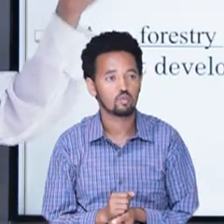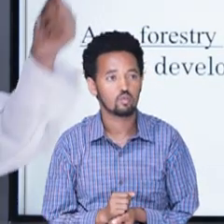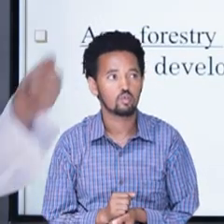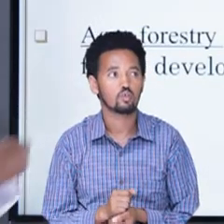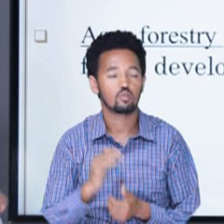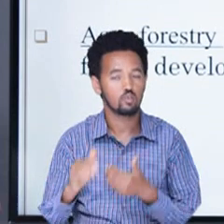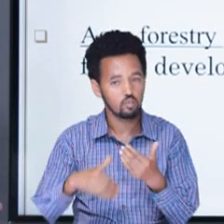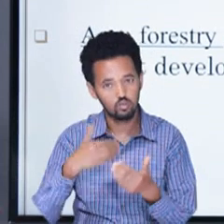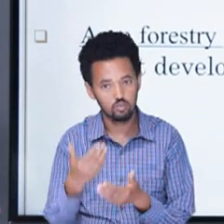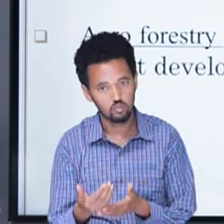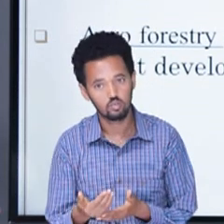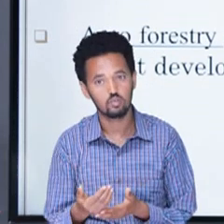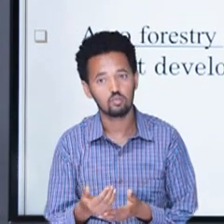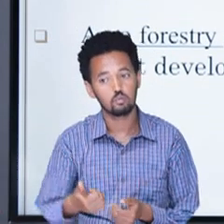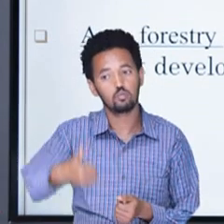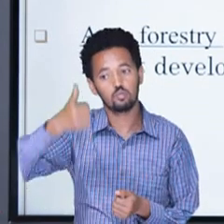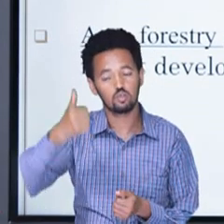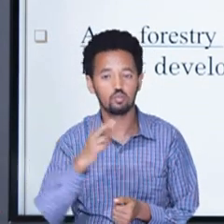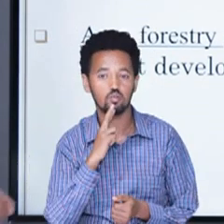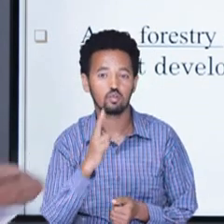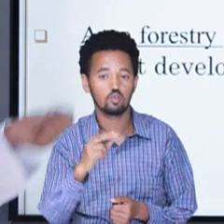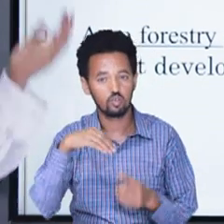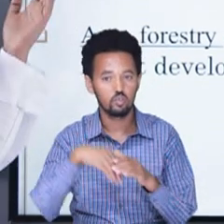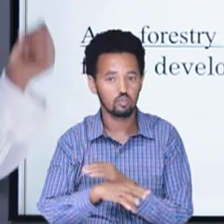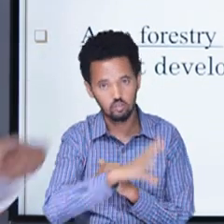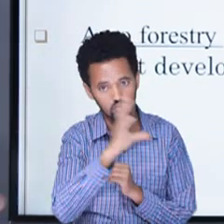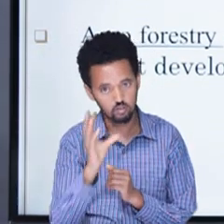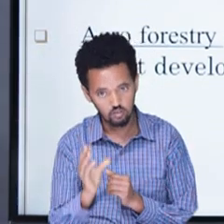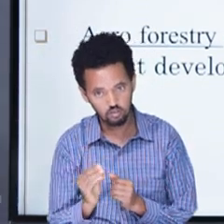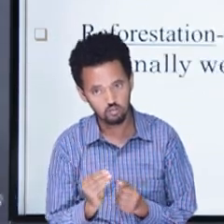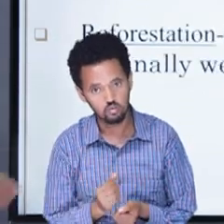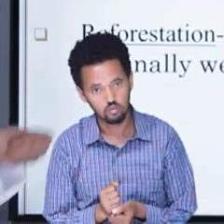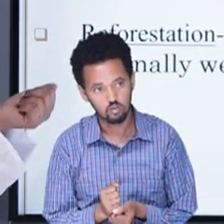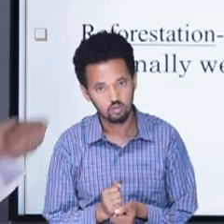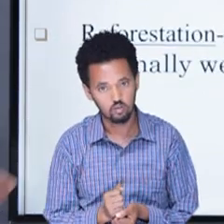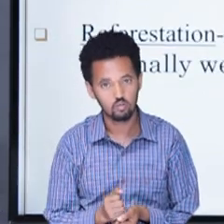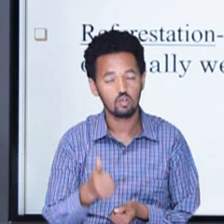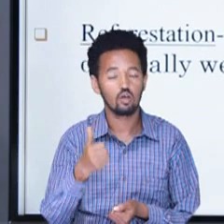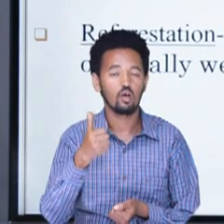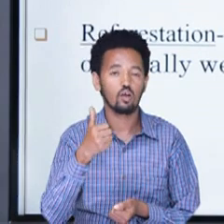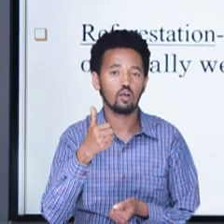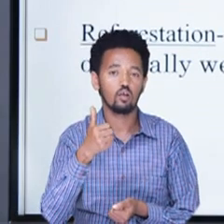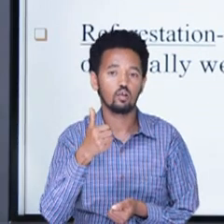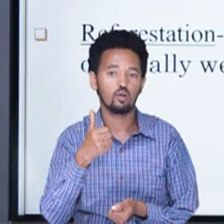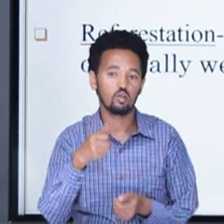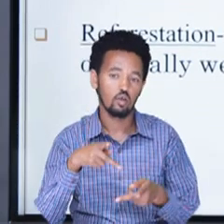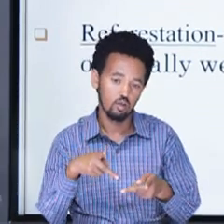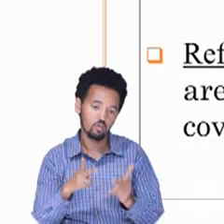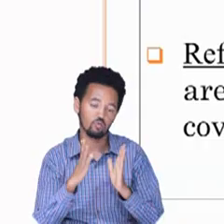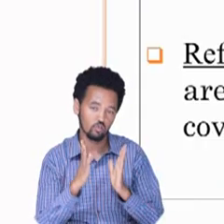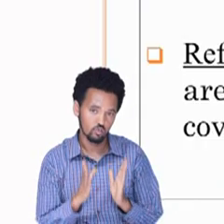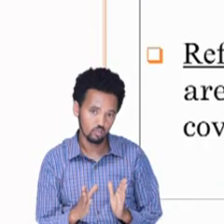The main conservation measures are in Africa: terracing, agroforestry,